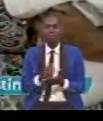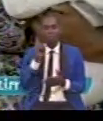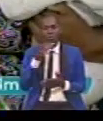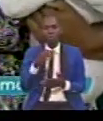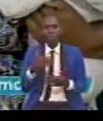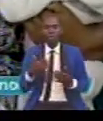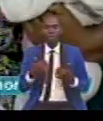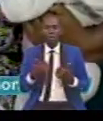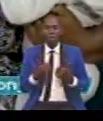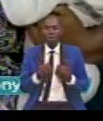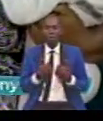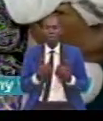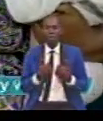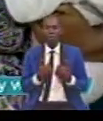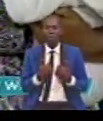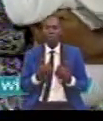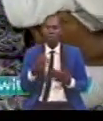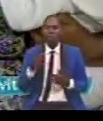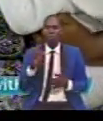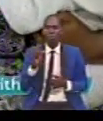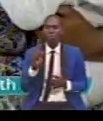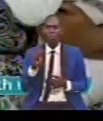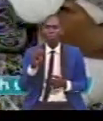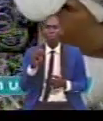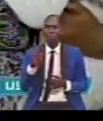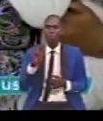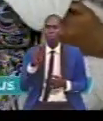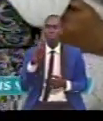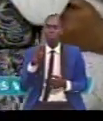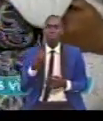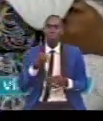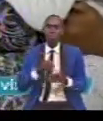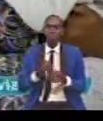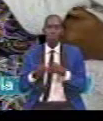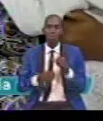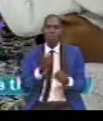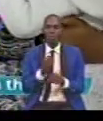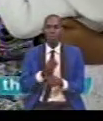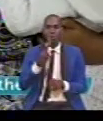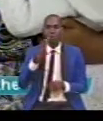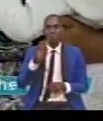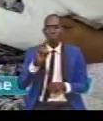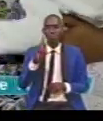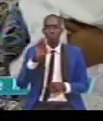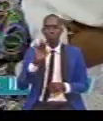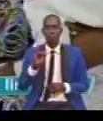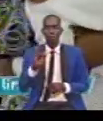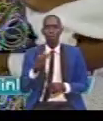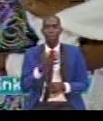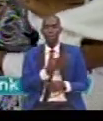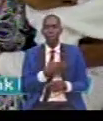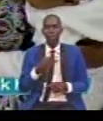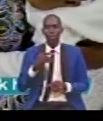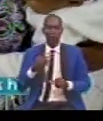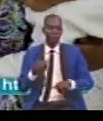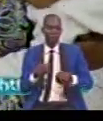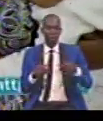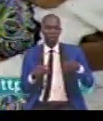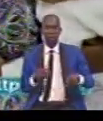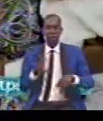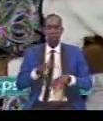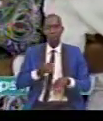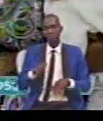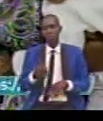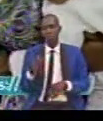She had developed a stroke in 2015. And since then, the other leg would really affect the other one because the stroke was